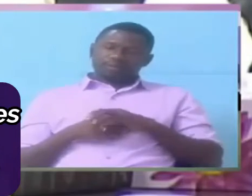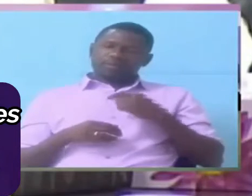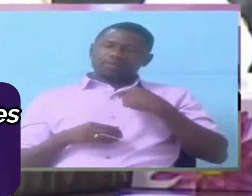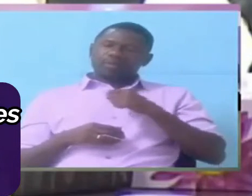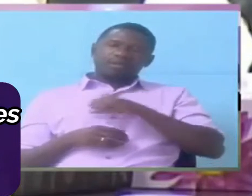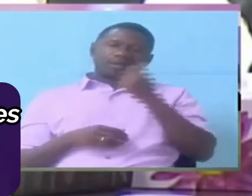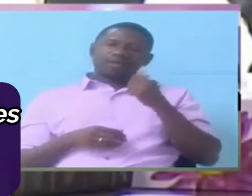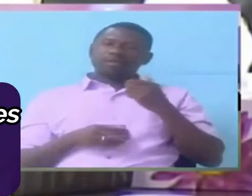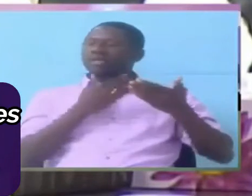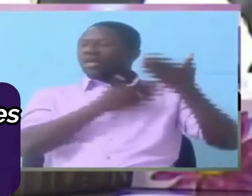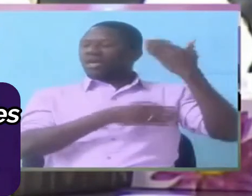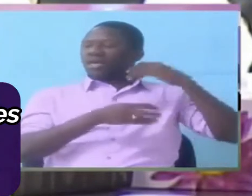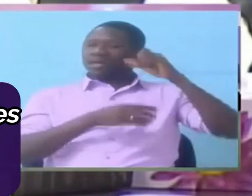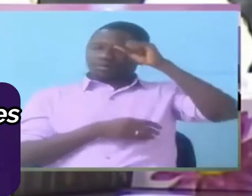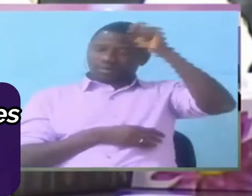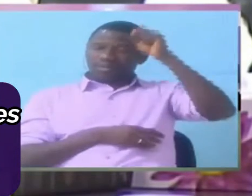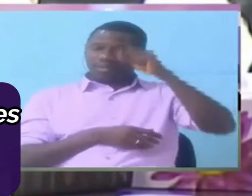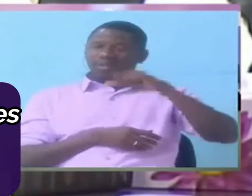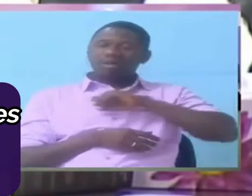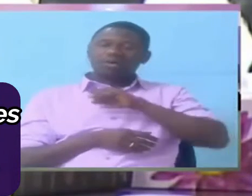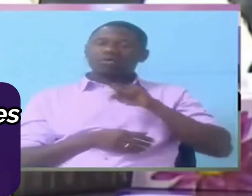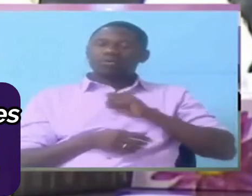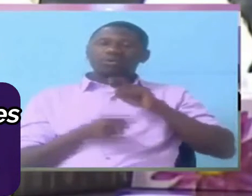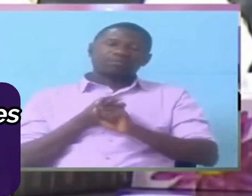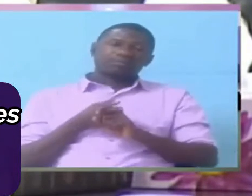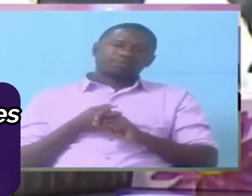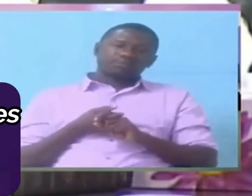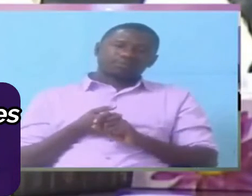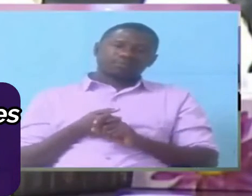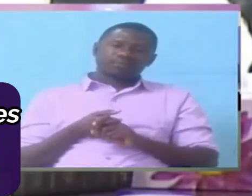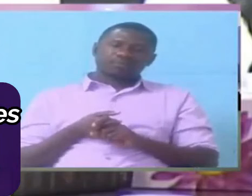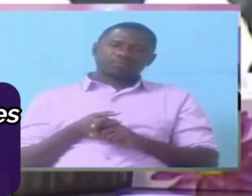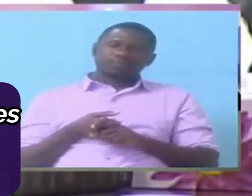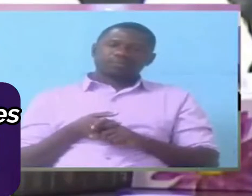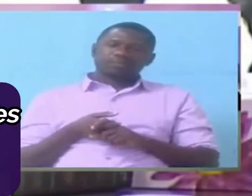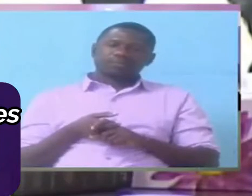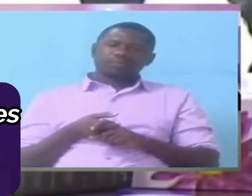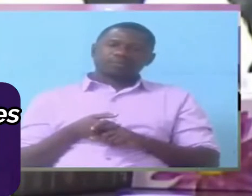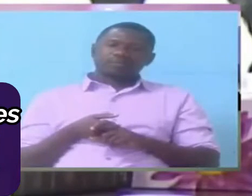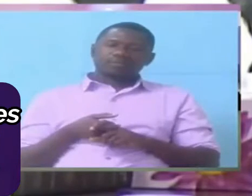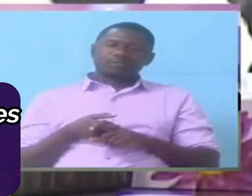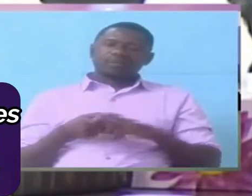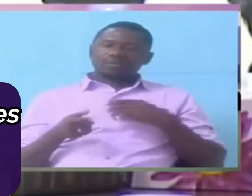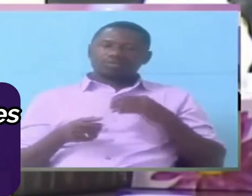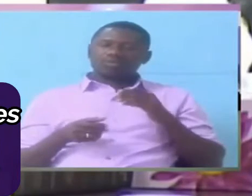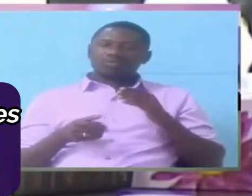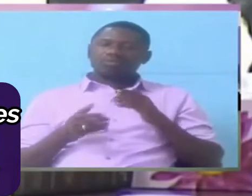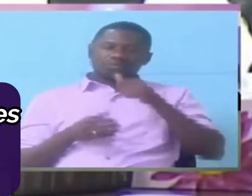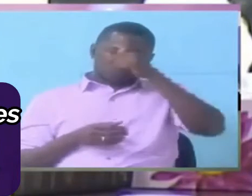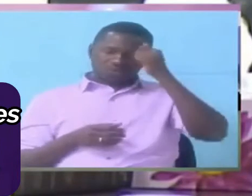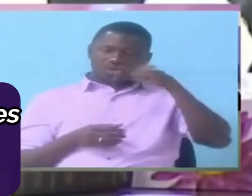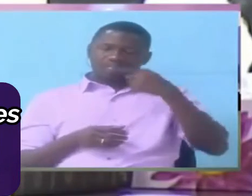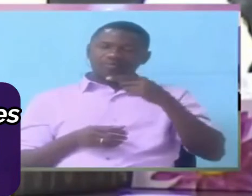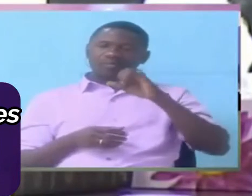na relationshipo. My relationship with the former president. Ntaradukula 7 years as IG. I was